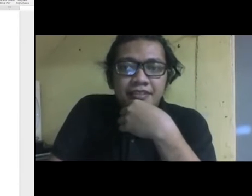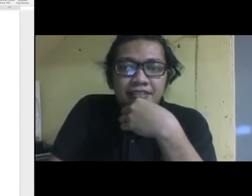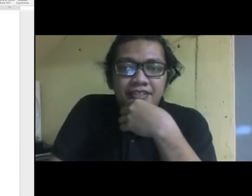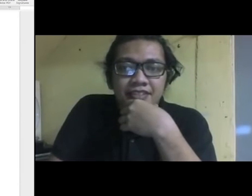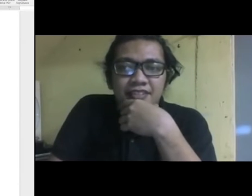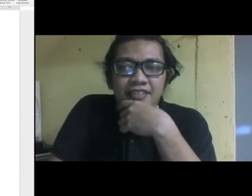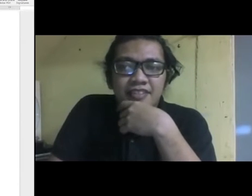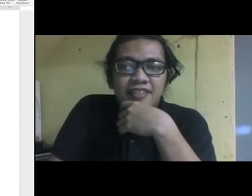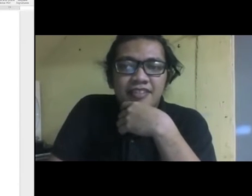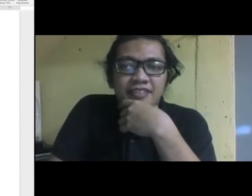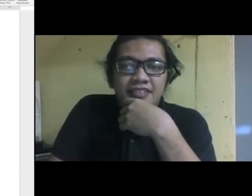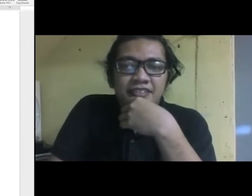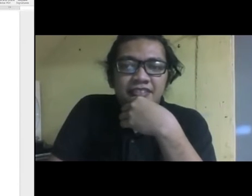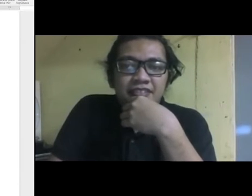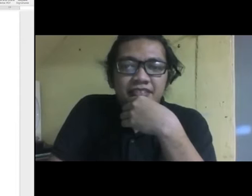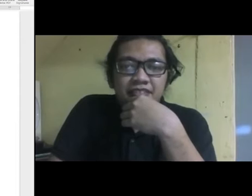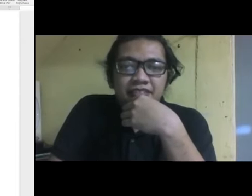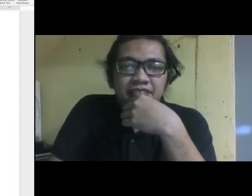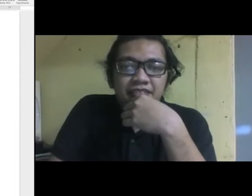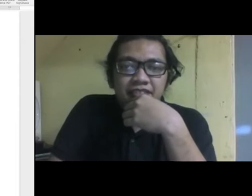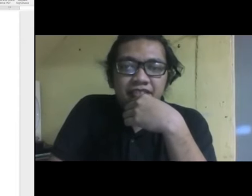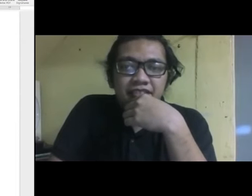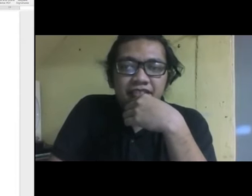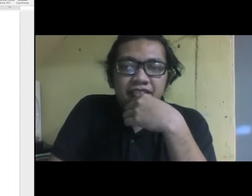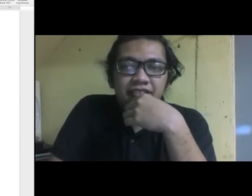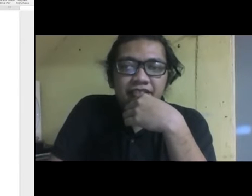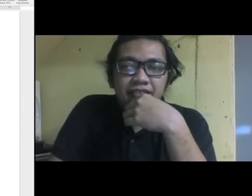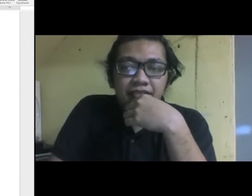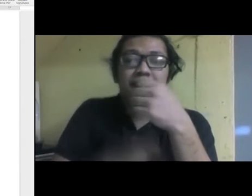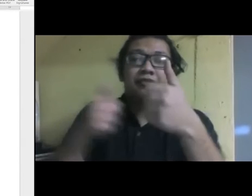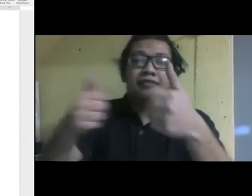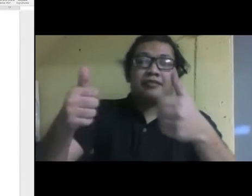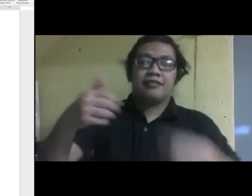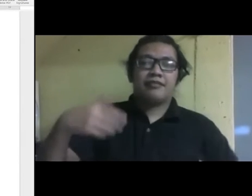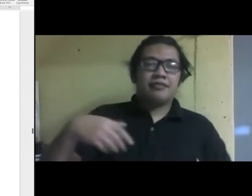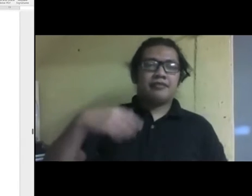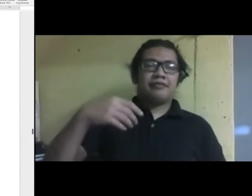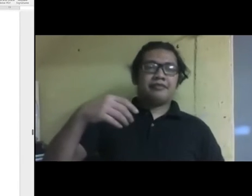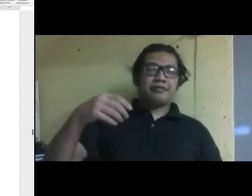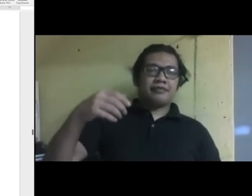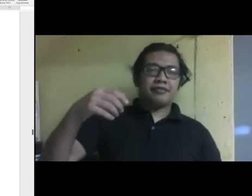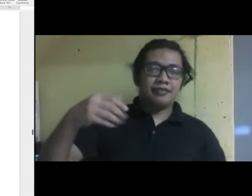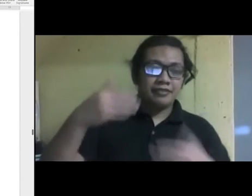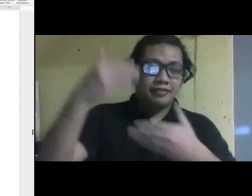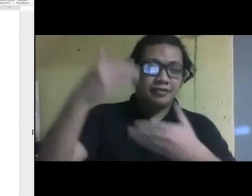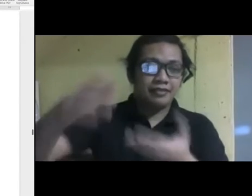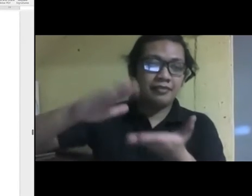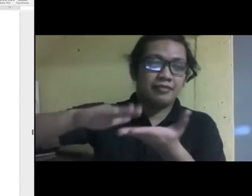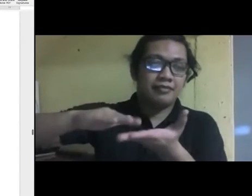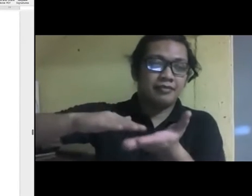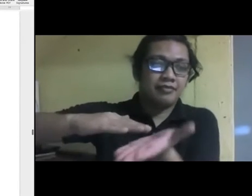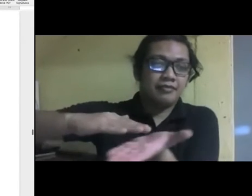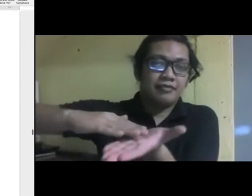Yeah. facial expression of big and small. So one moment. Okay. Go ahead, Nat.